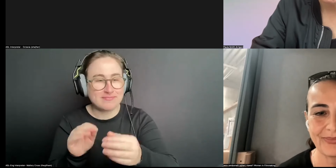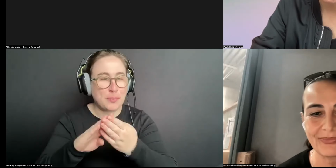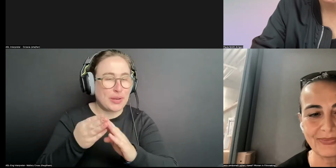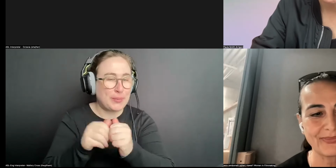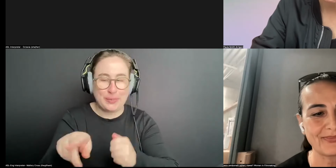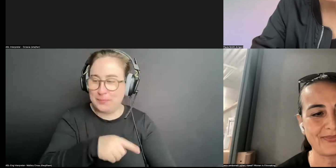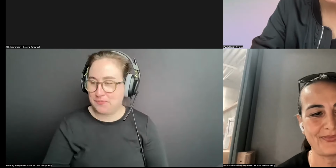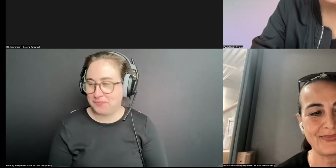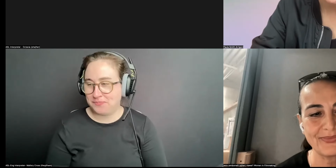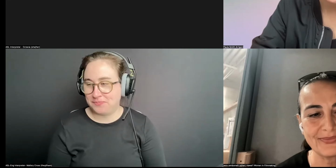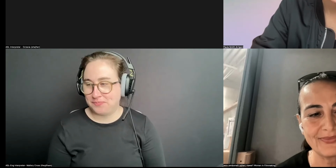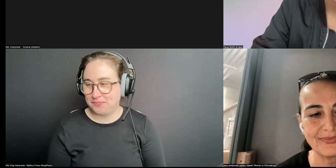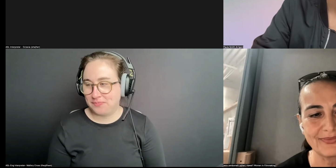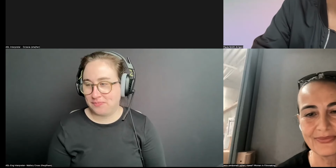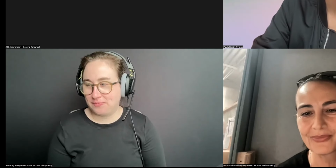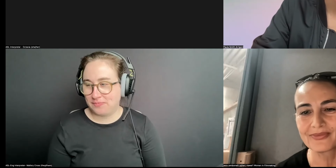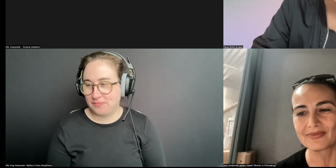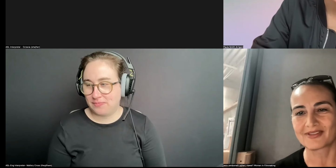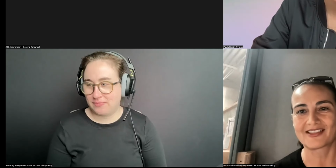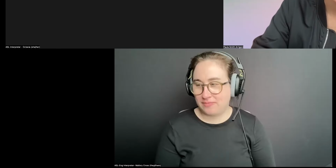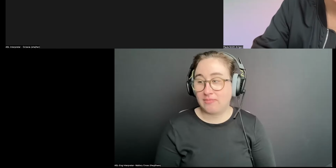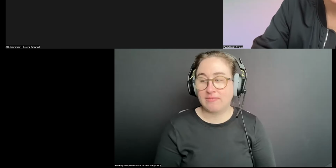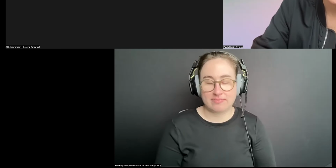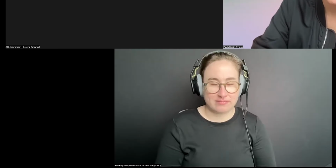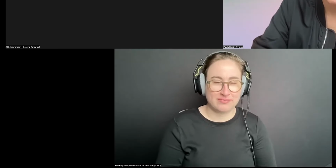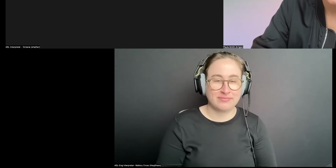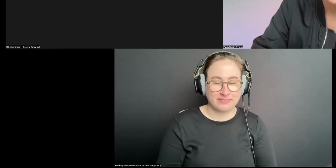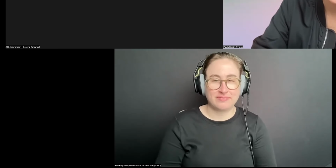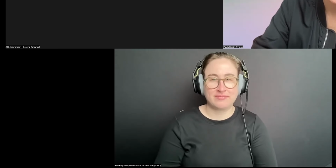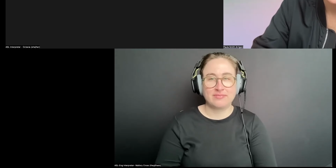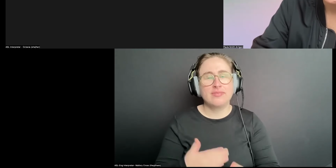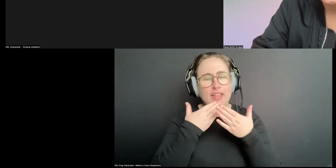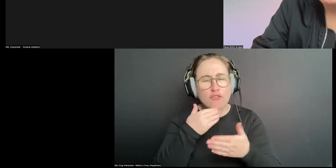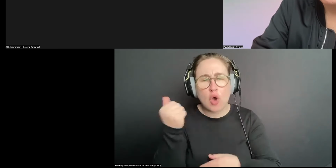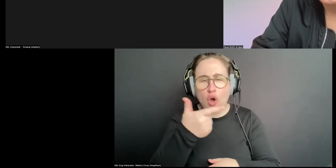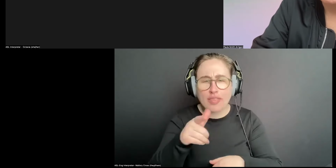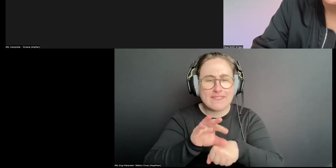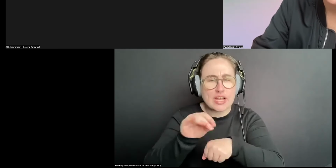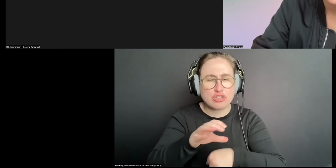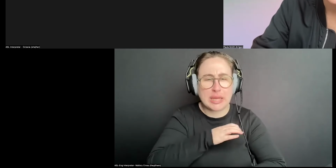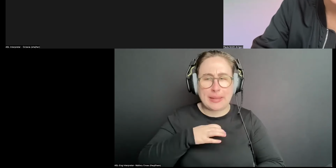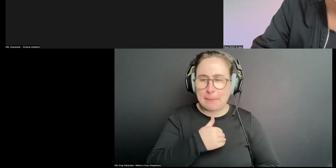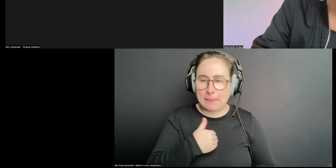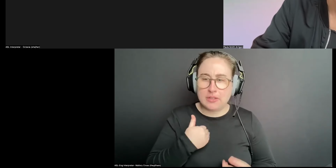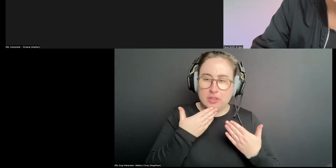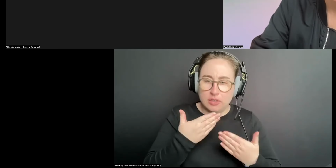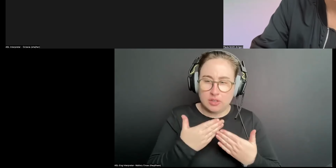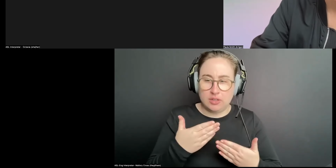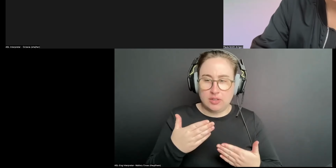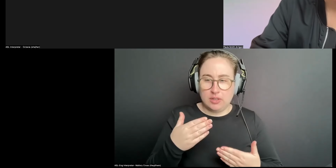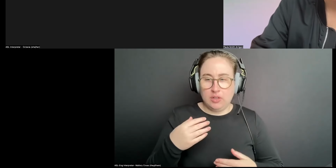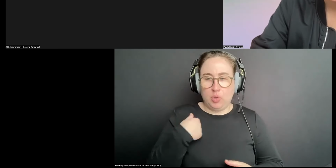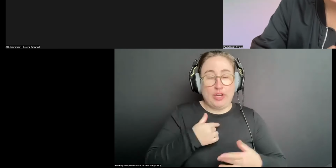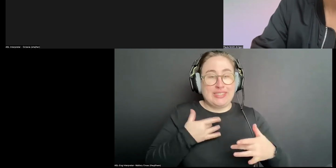Thank you, Vera. And thank you to all of the advisory committee members We're really excited to get to work